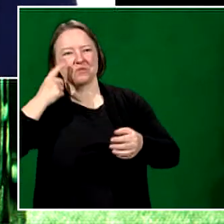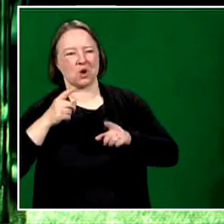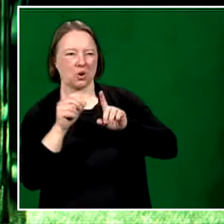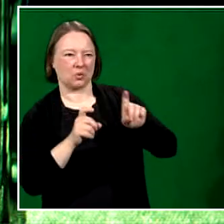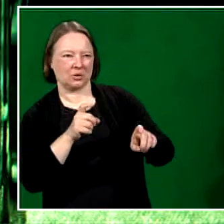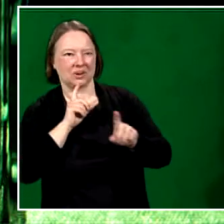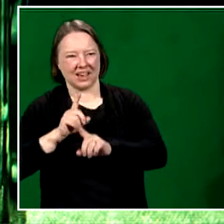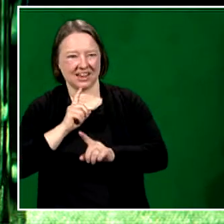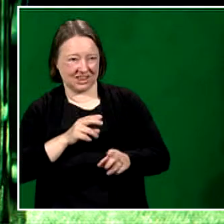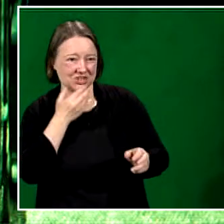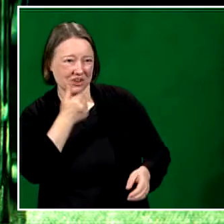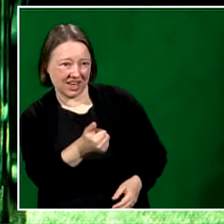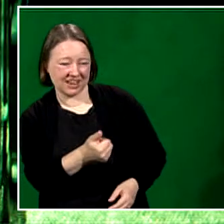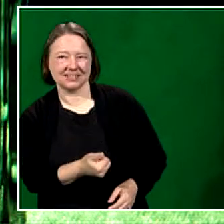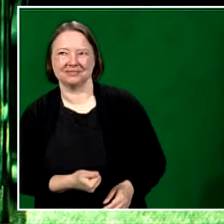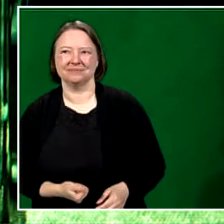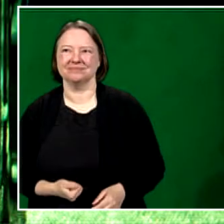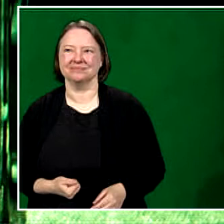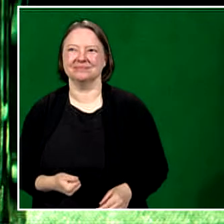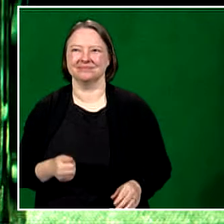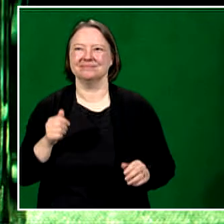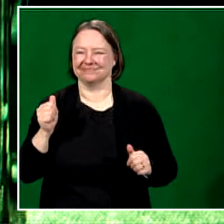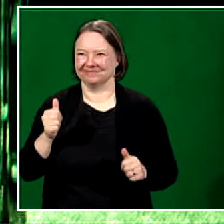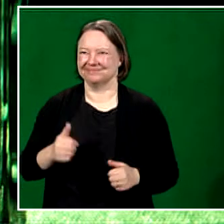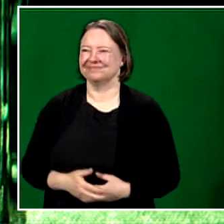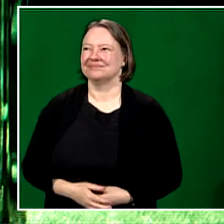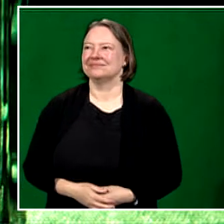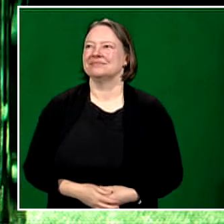Good luck. Okay, so I think Mike.